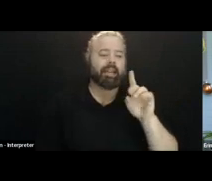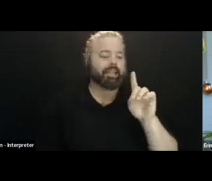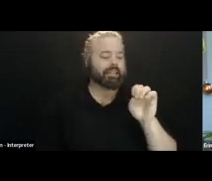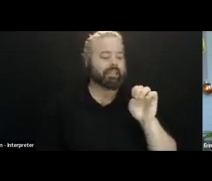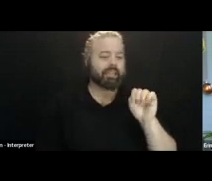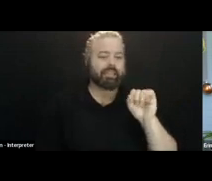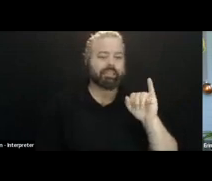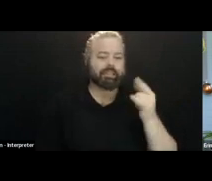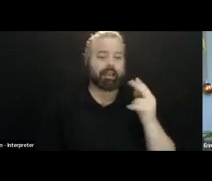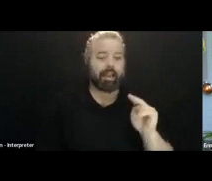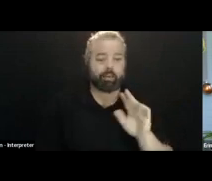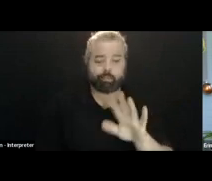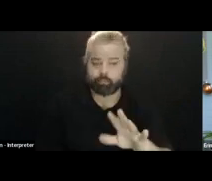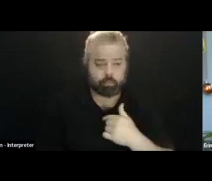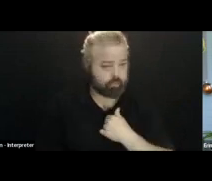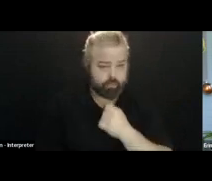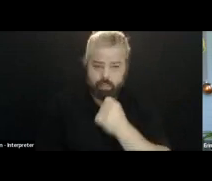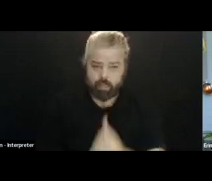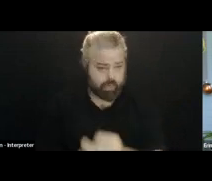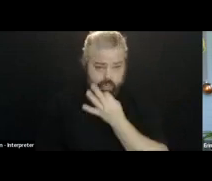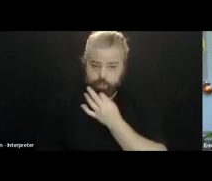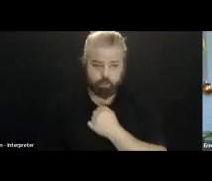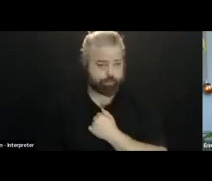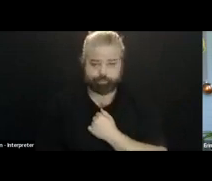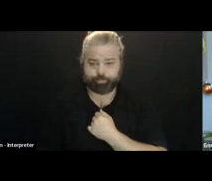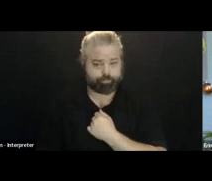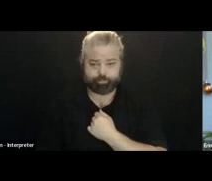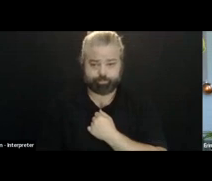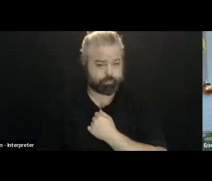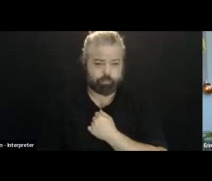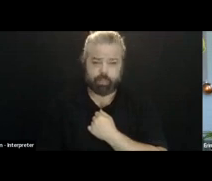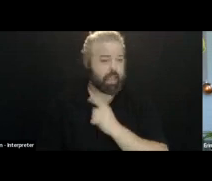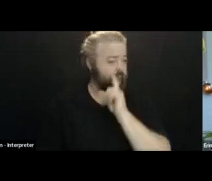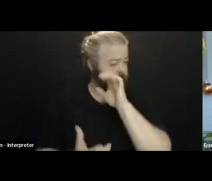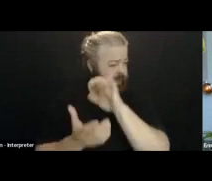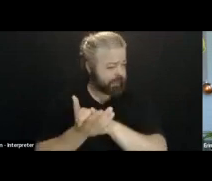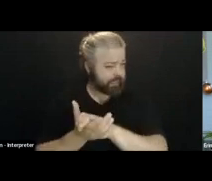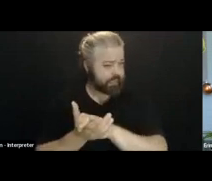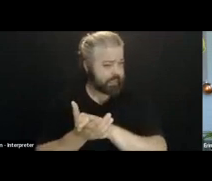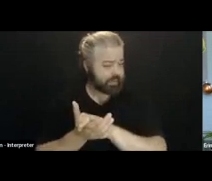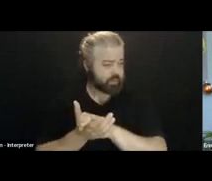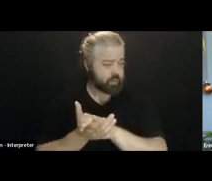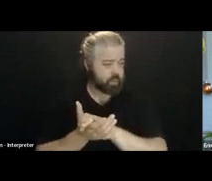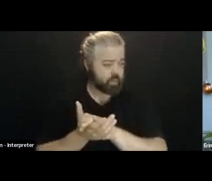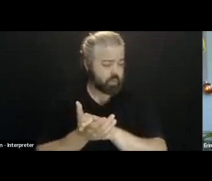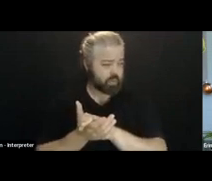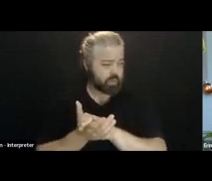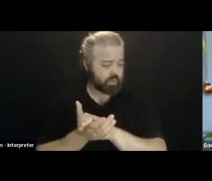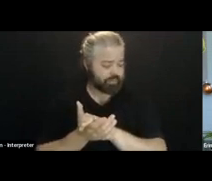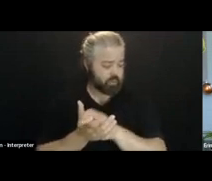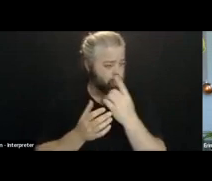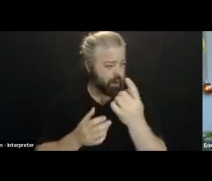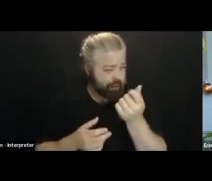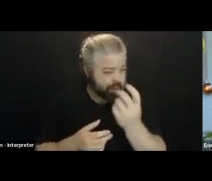I am not an InDesign expert, but I believe that one of the only options for